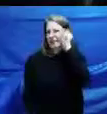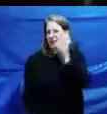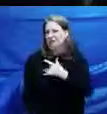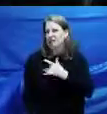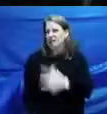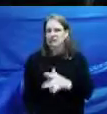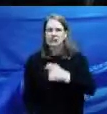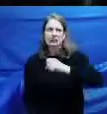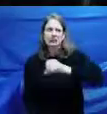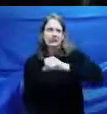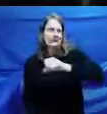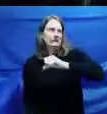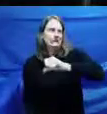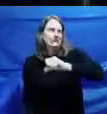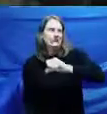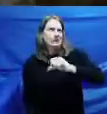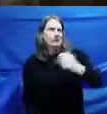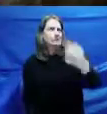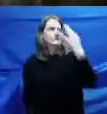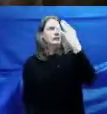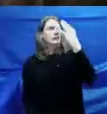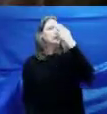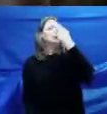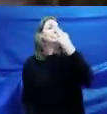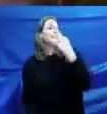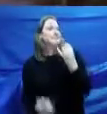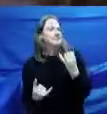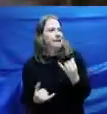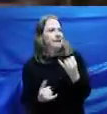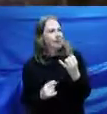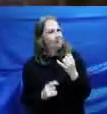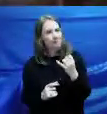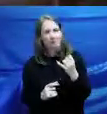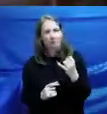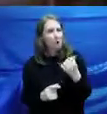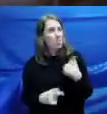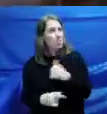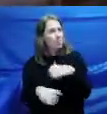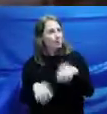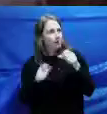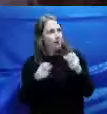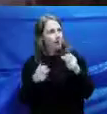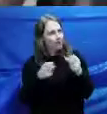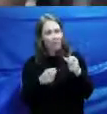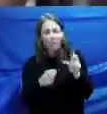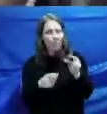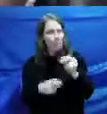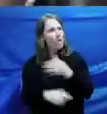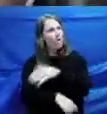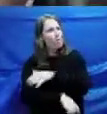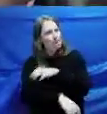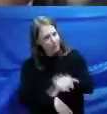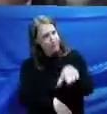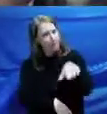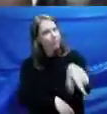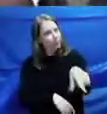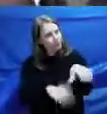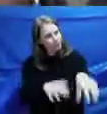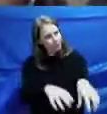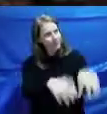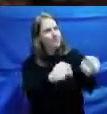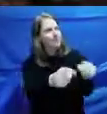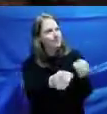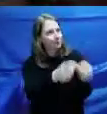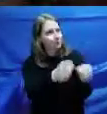what's happening there. They are important to this process. This is not a place that you can hide. This is a place where we want the best